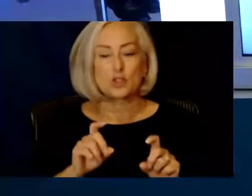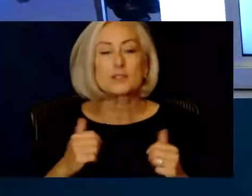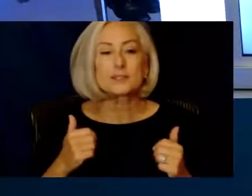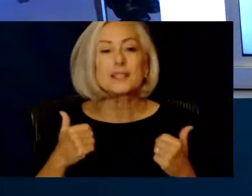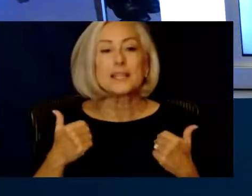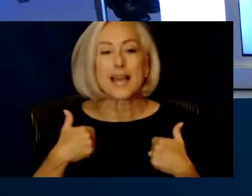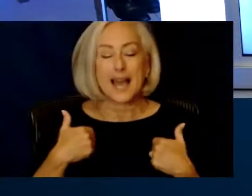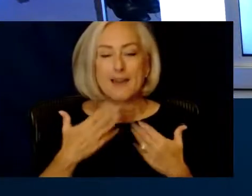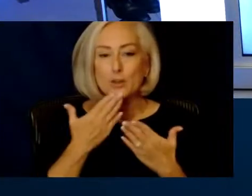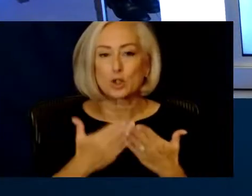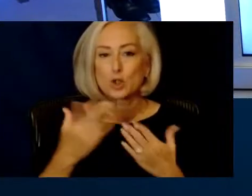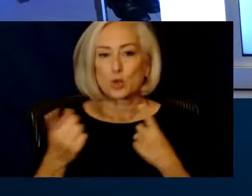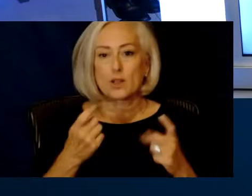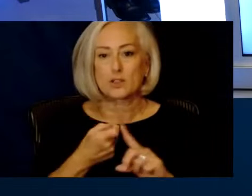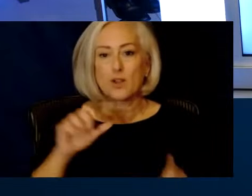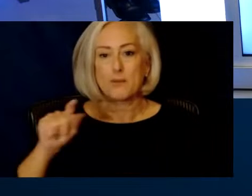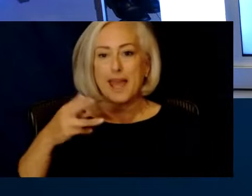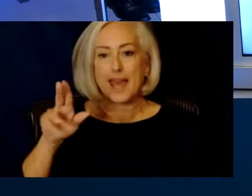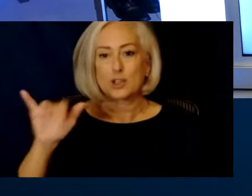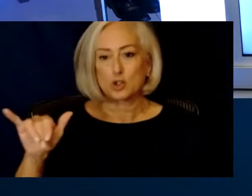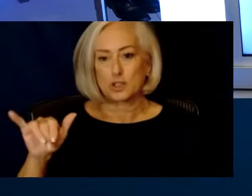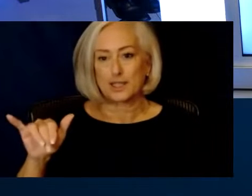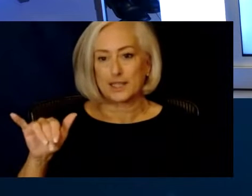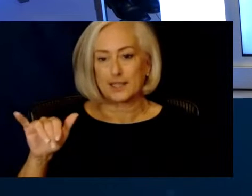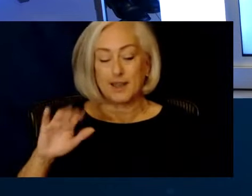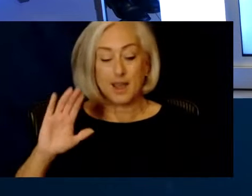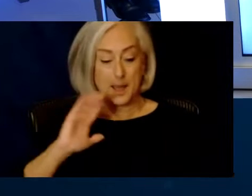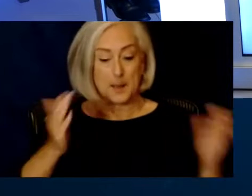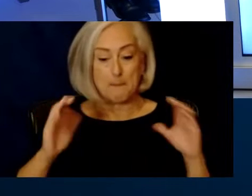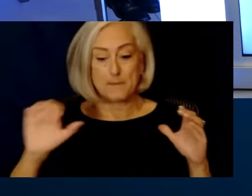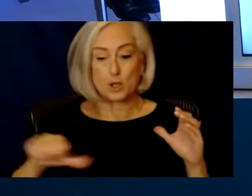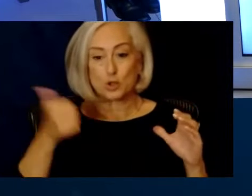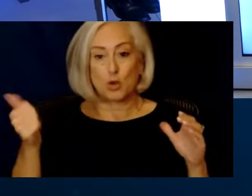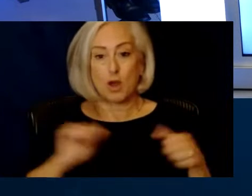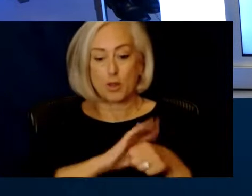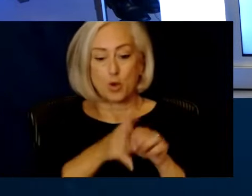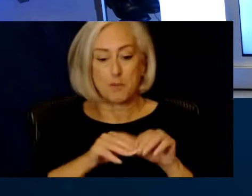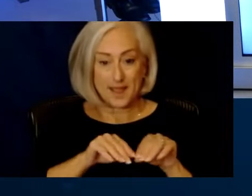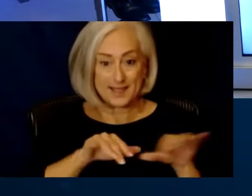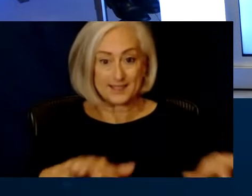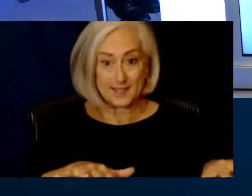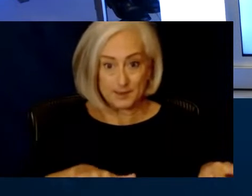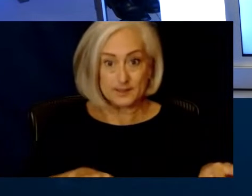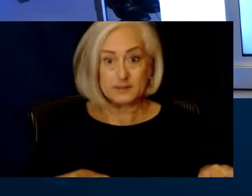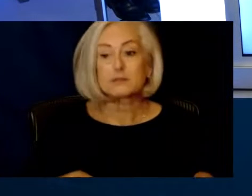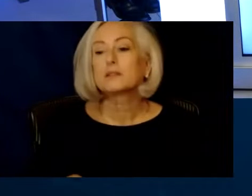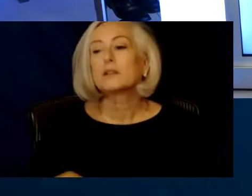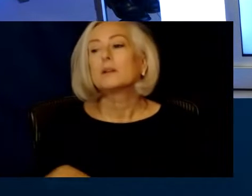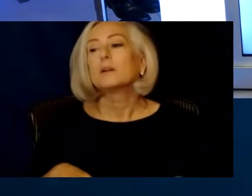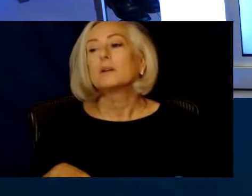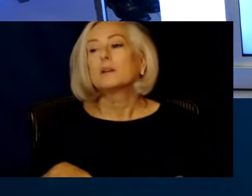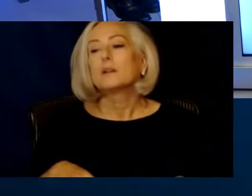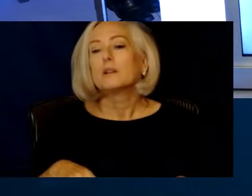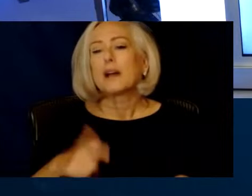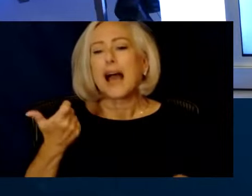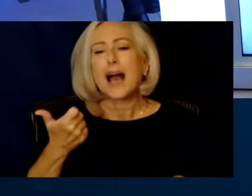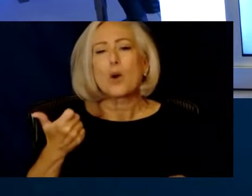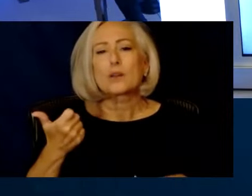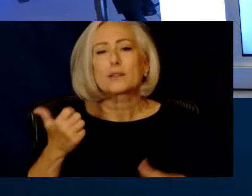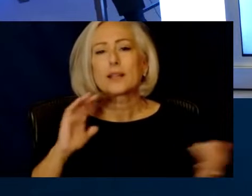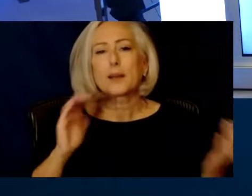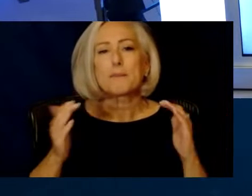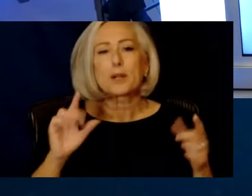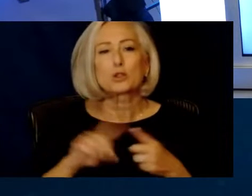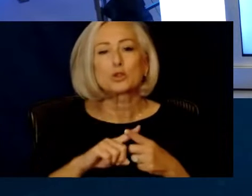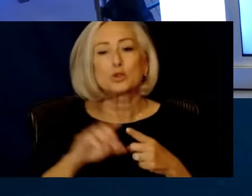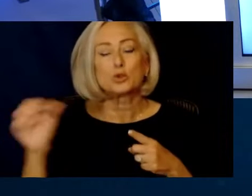morning. Ashley says, compared to other pandemics, how is COVID comparing in terms of active life cycle? Is COVID hanging around